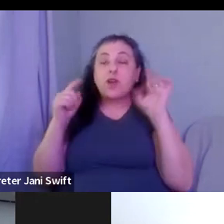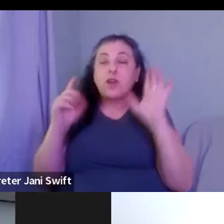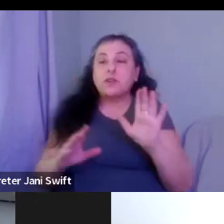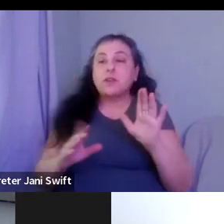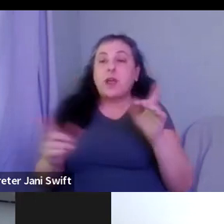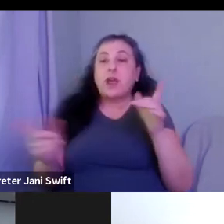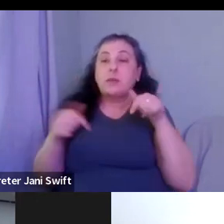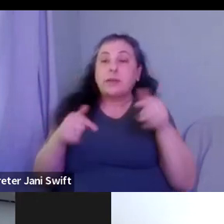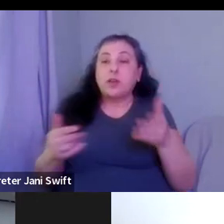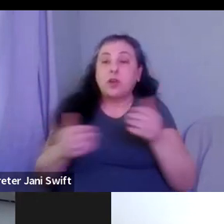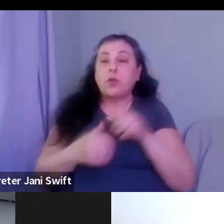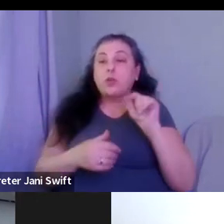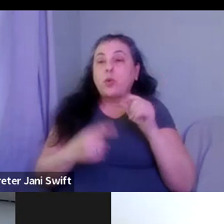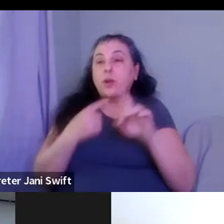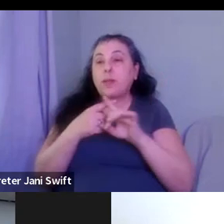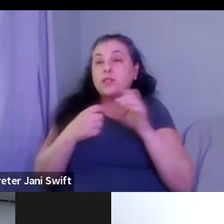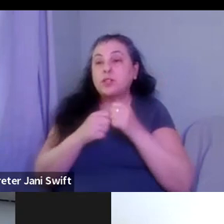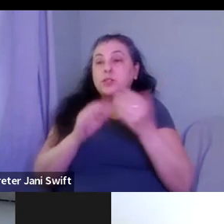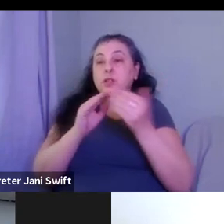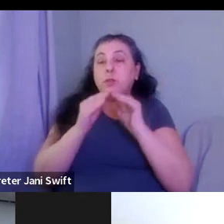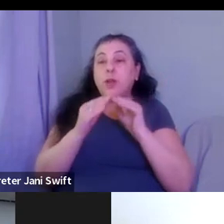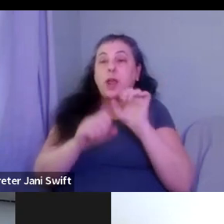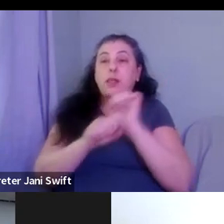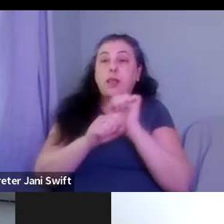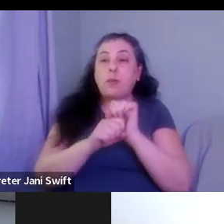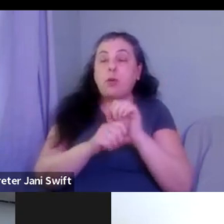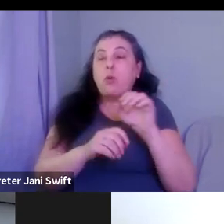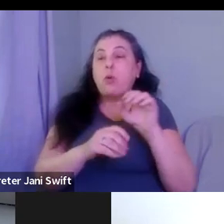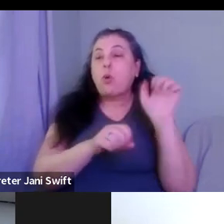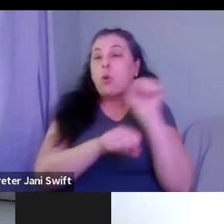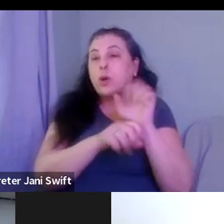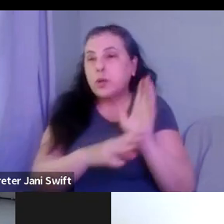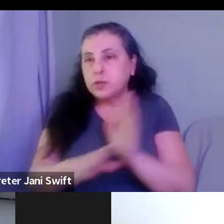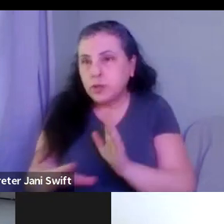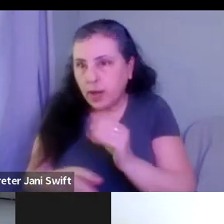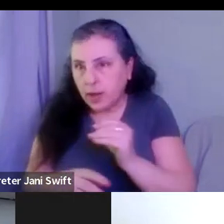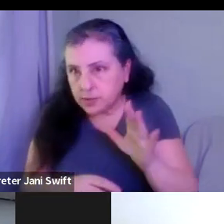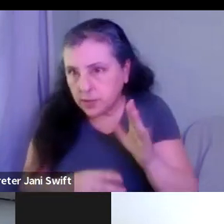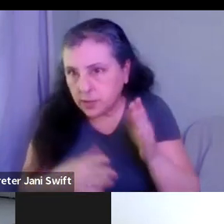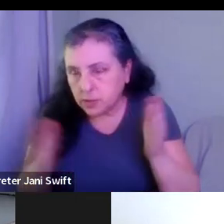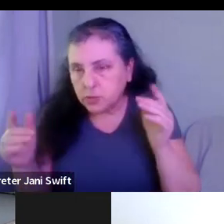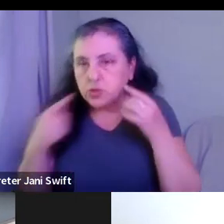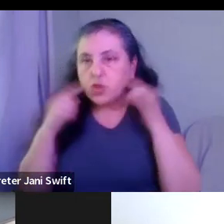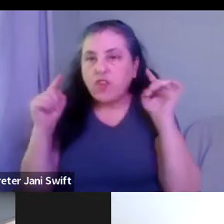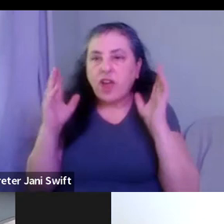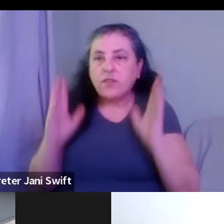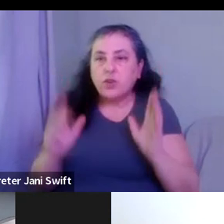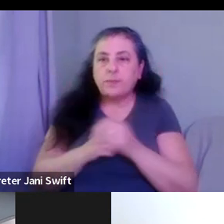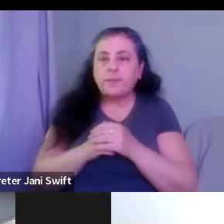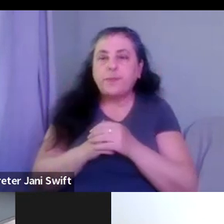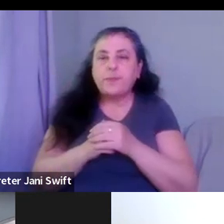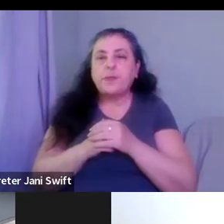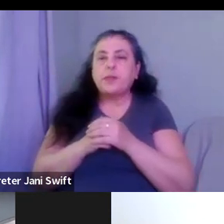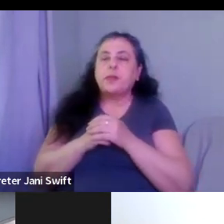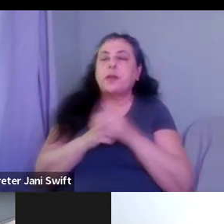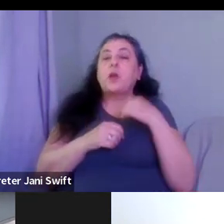plus years as a community and labor organizer and as a survivor. So we build